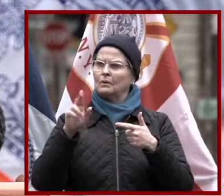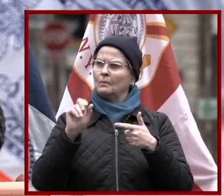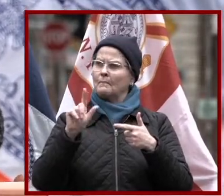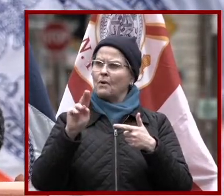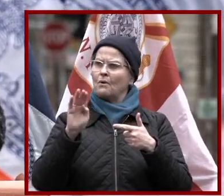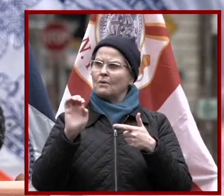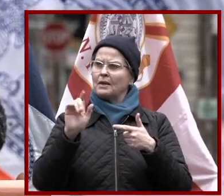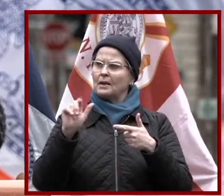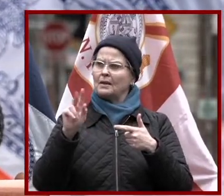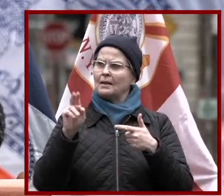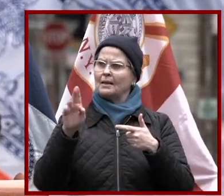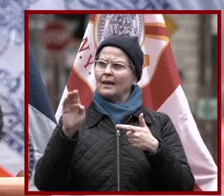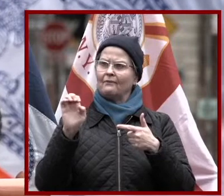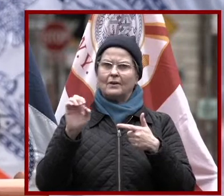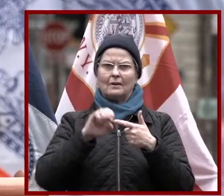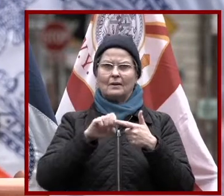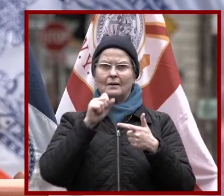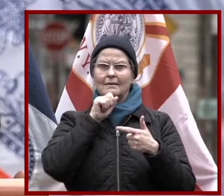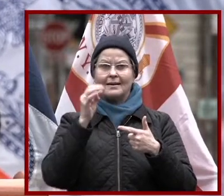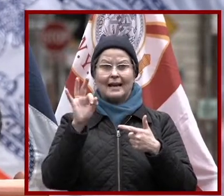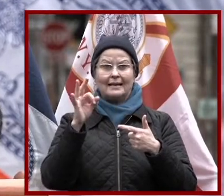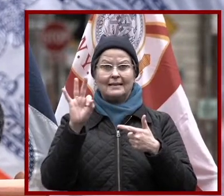Pauline Levin, 19.